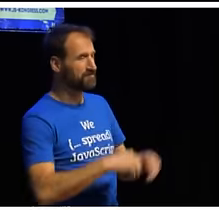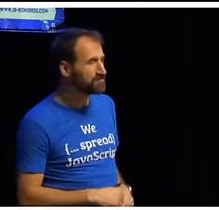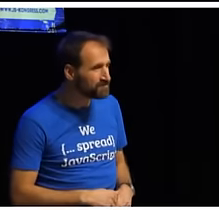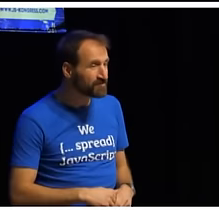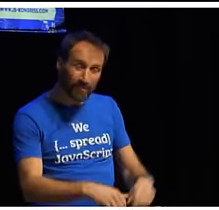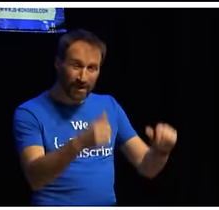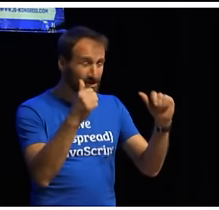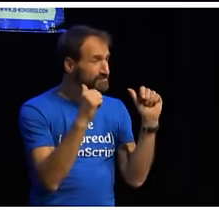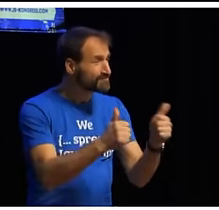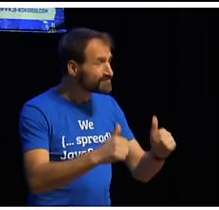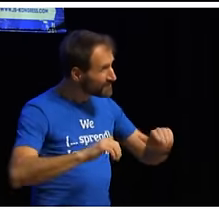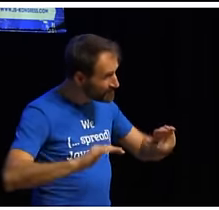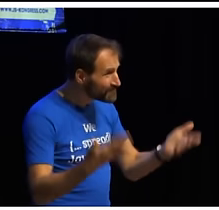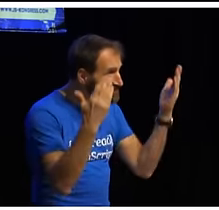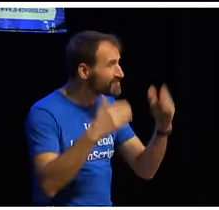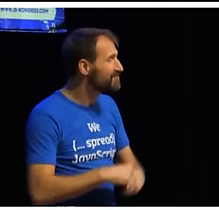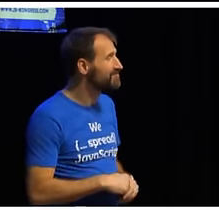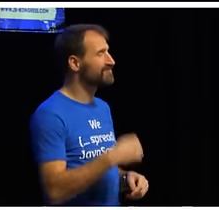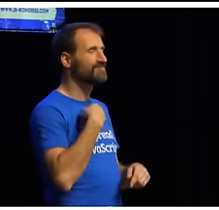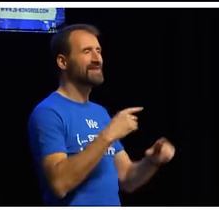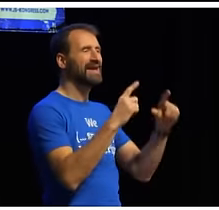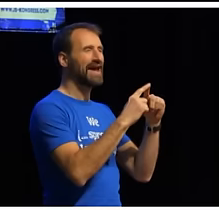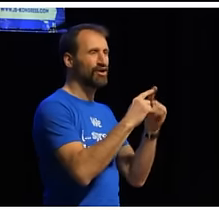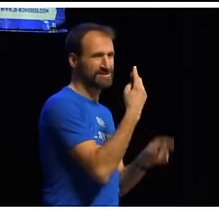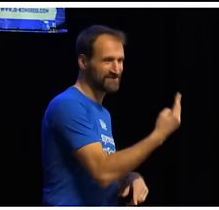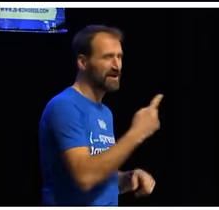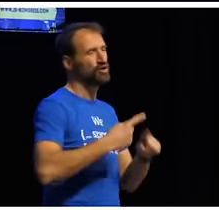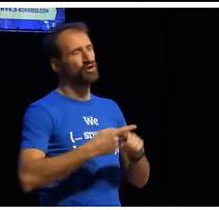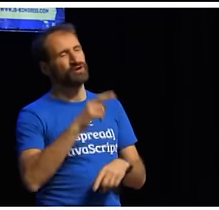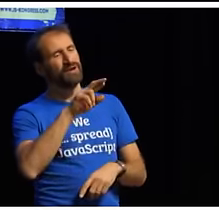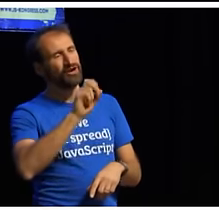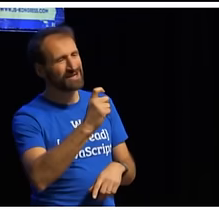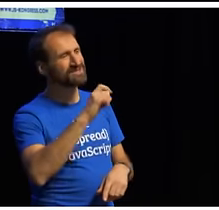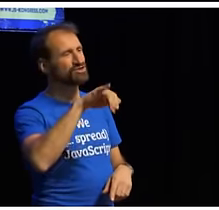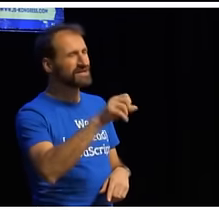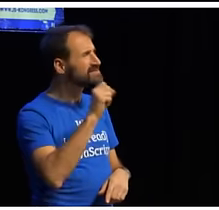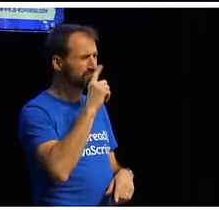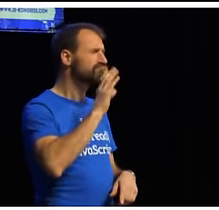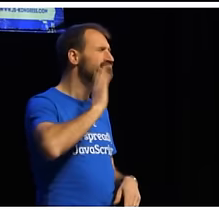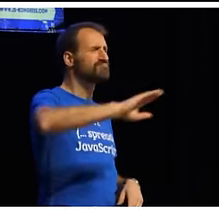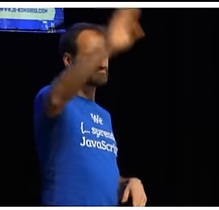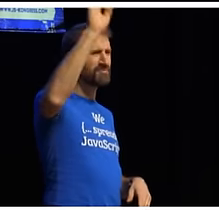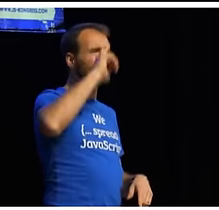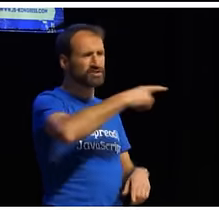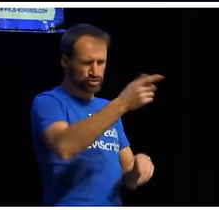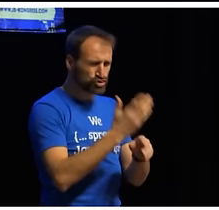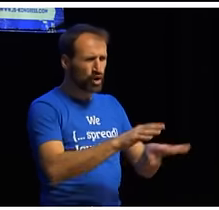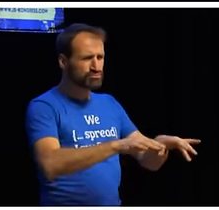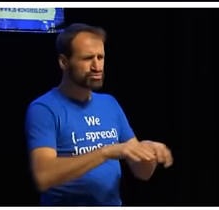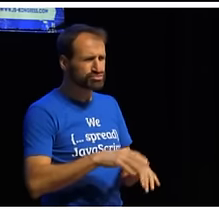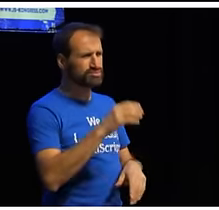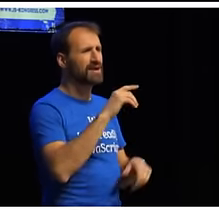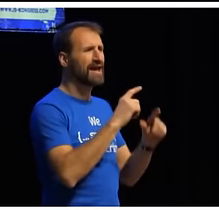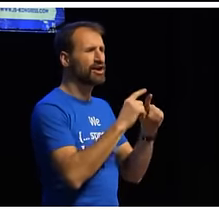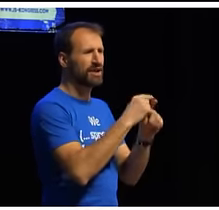So let's get started with Angular 2 and RxJS. Please raise your hands if you have built something with Angular